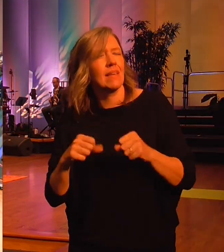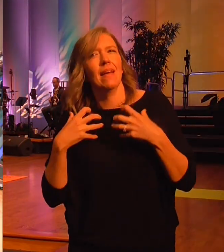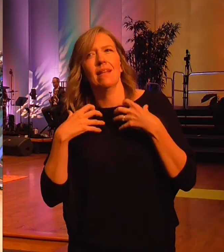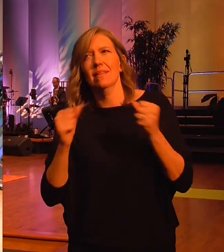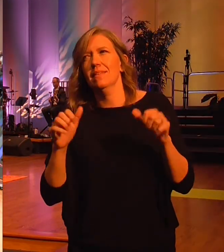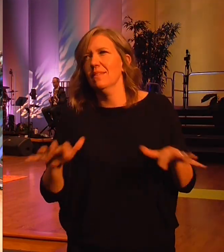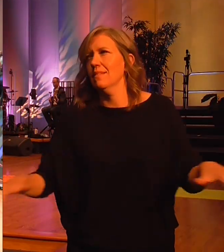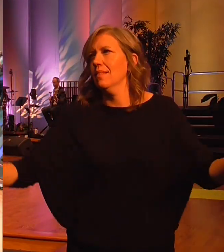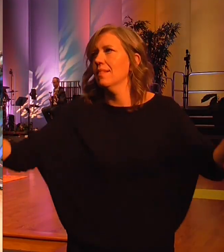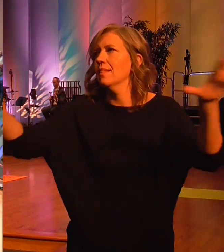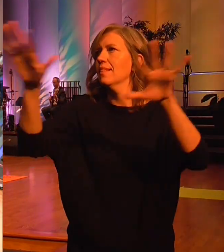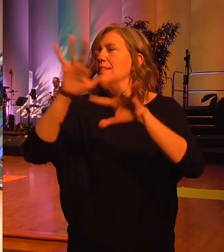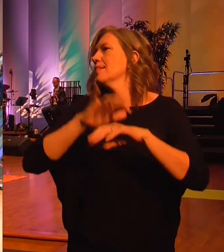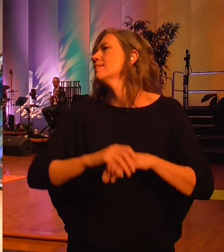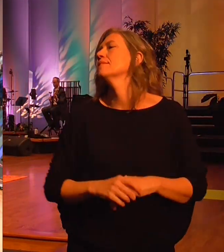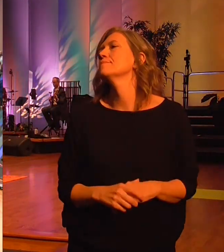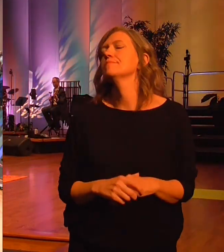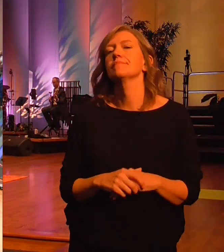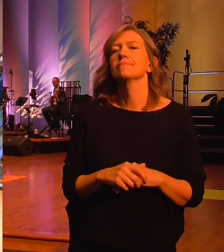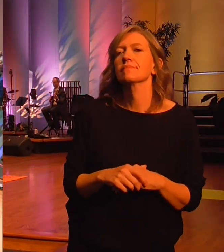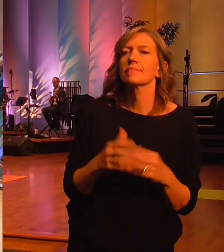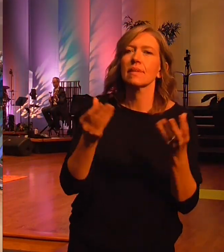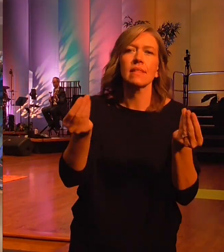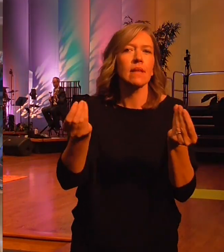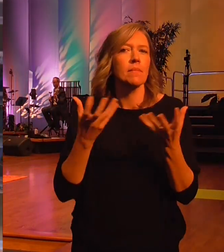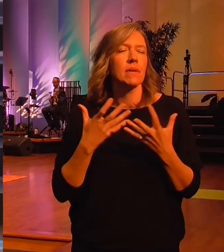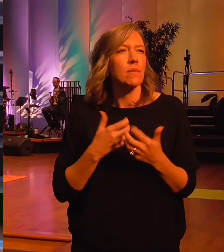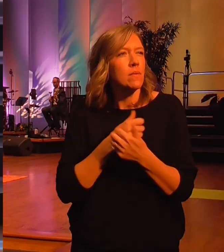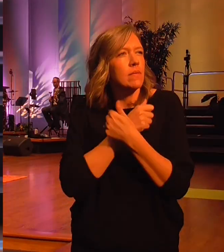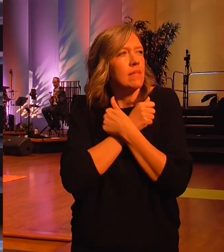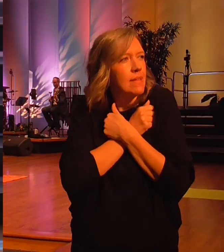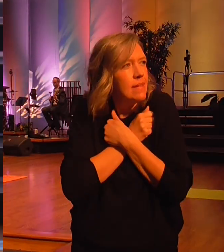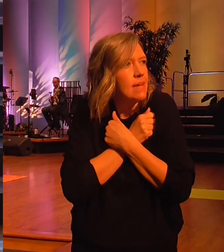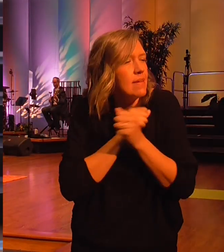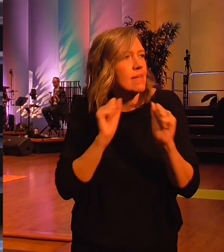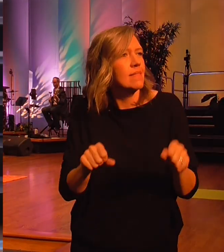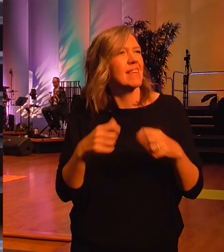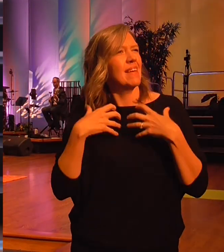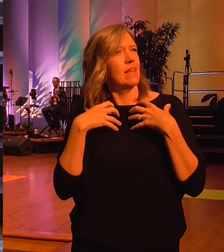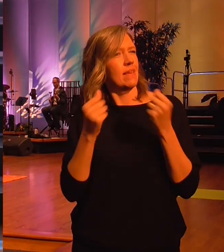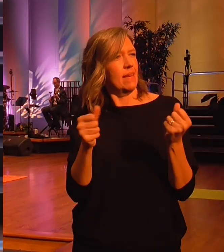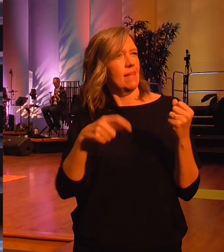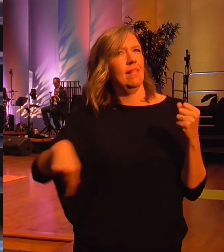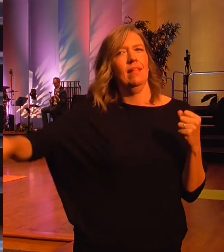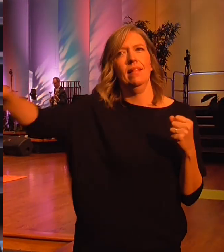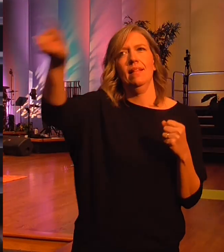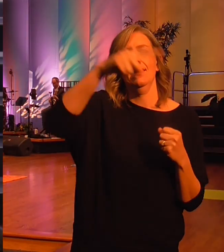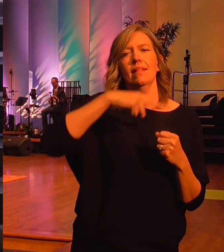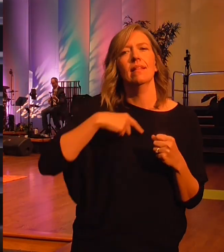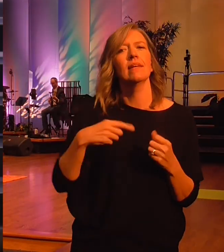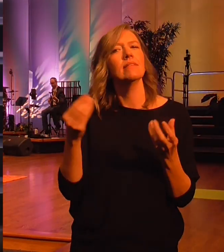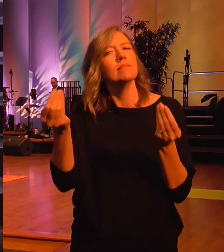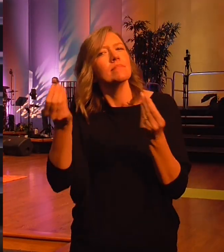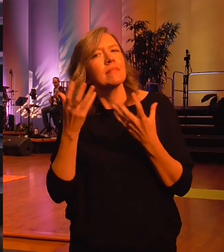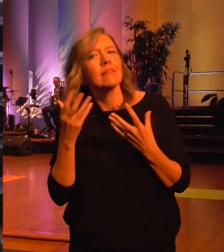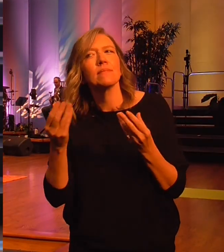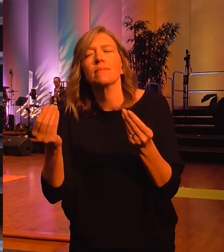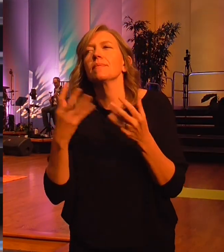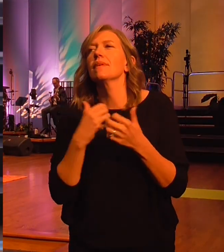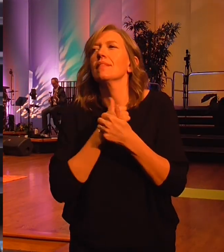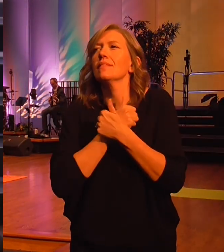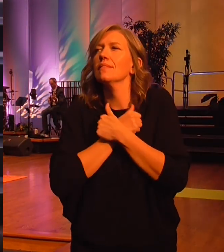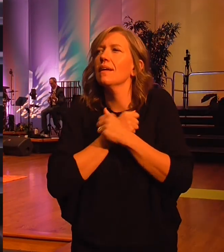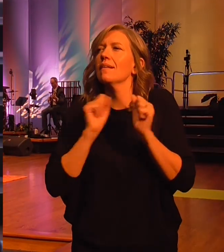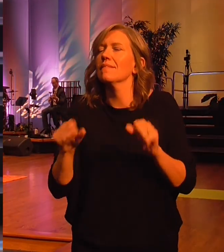Love, yeah. Oh, let me know that love can heal us all. Let me know